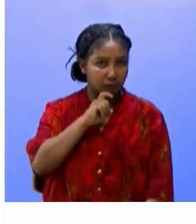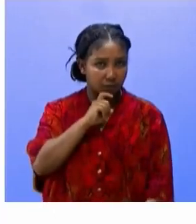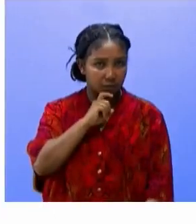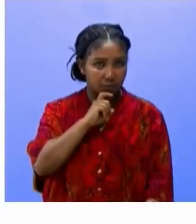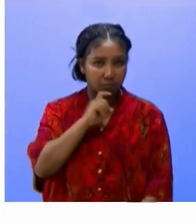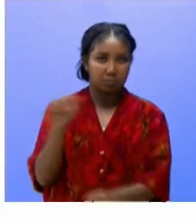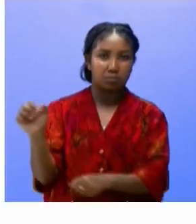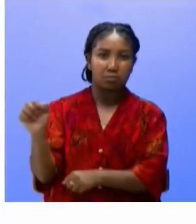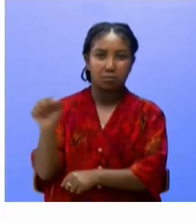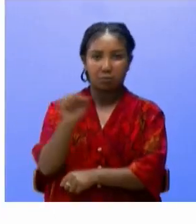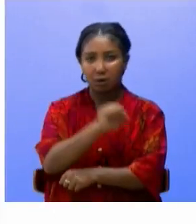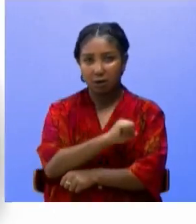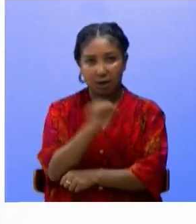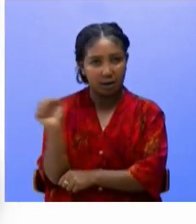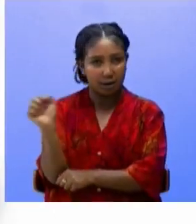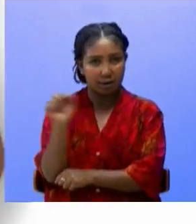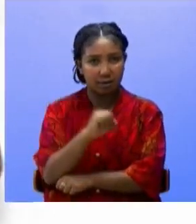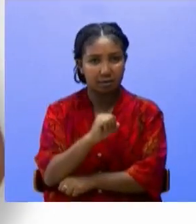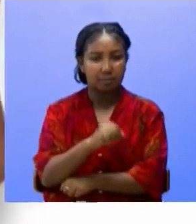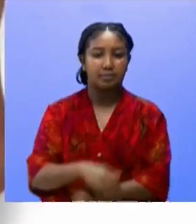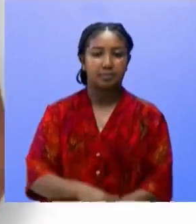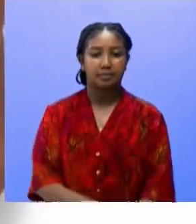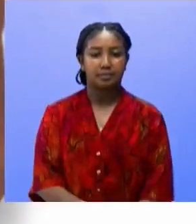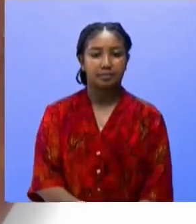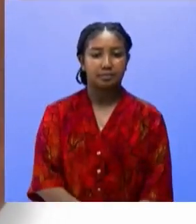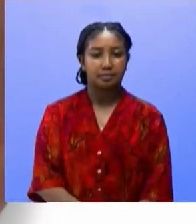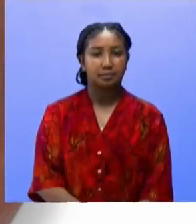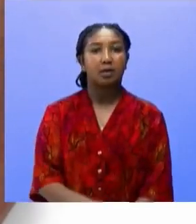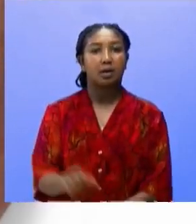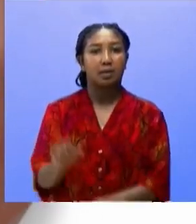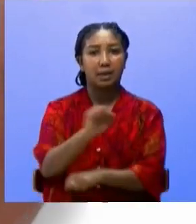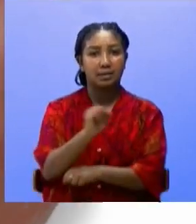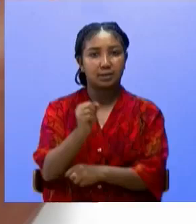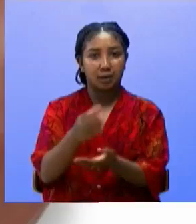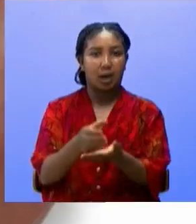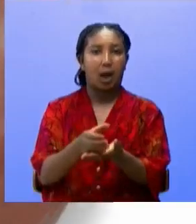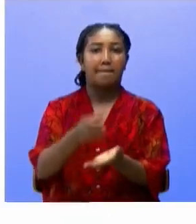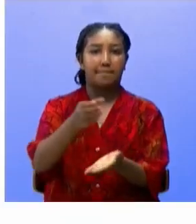cup. Yeah? Plastic cup.